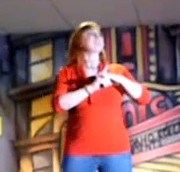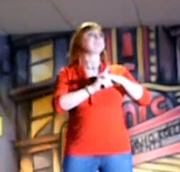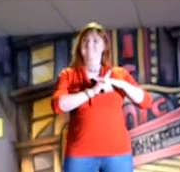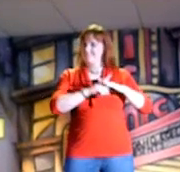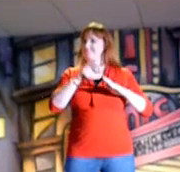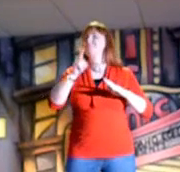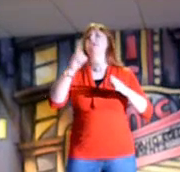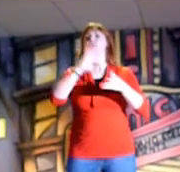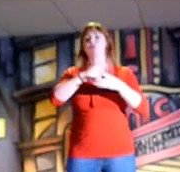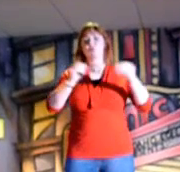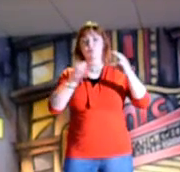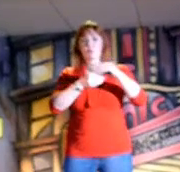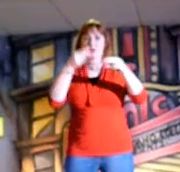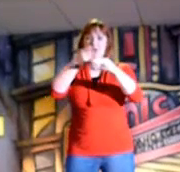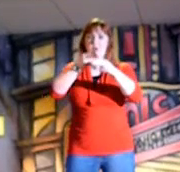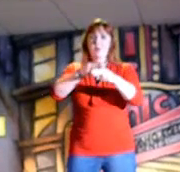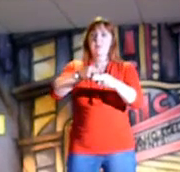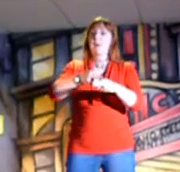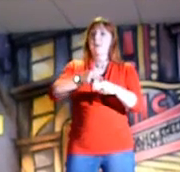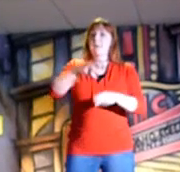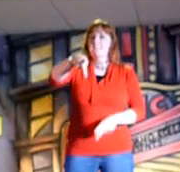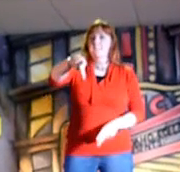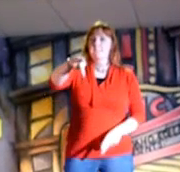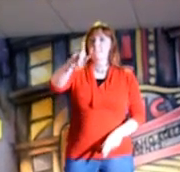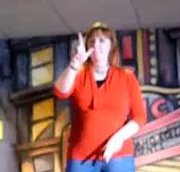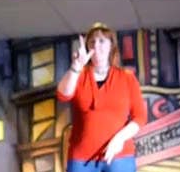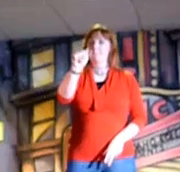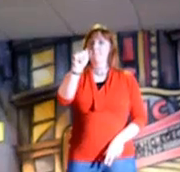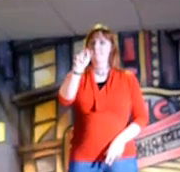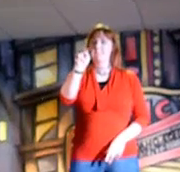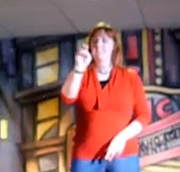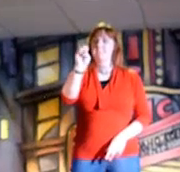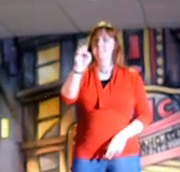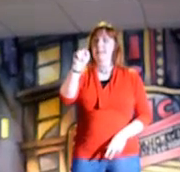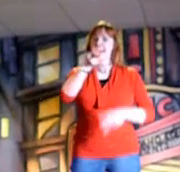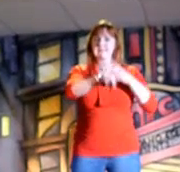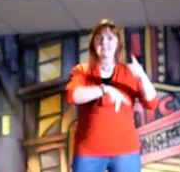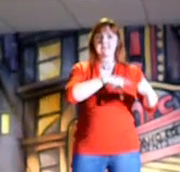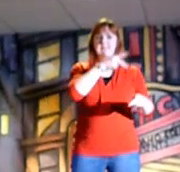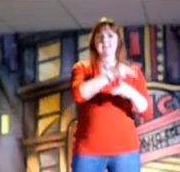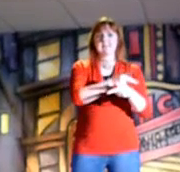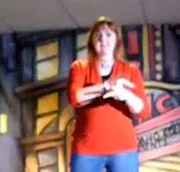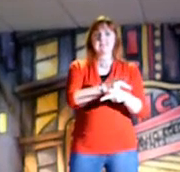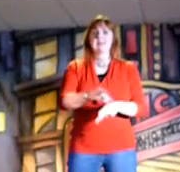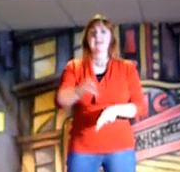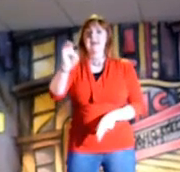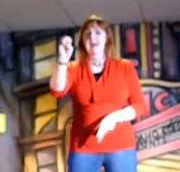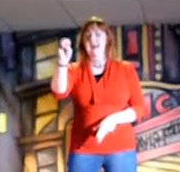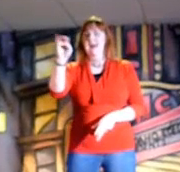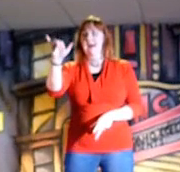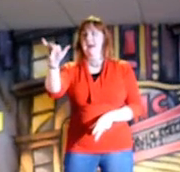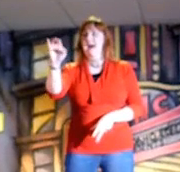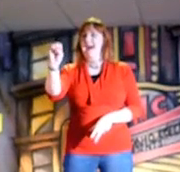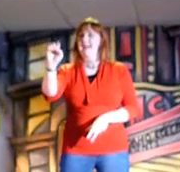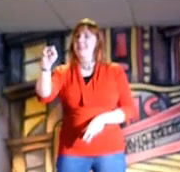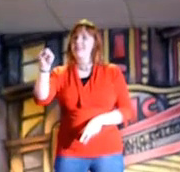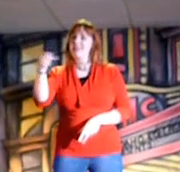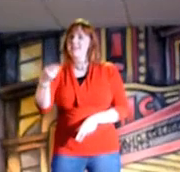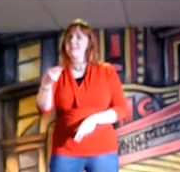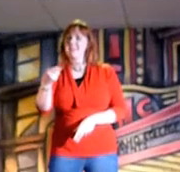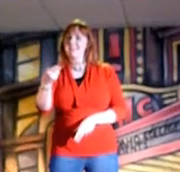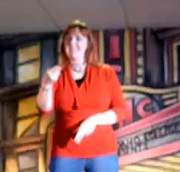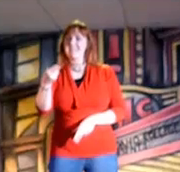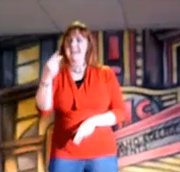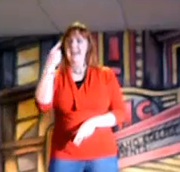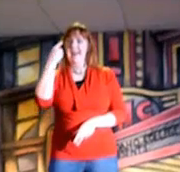poor, right? I also was hearing interpreters at this point, so I altered what I was saying a little bit to fit what the